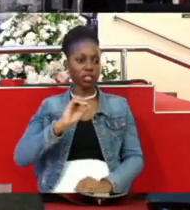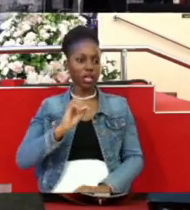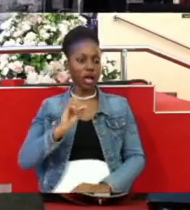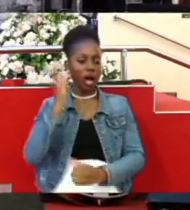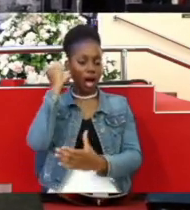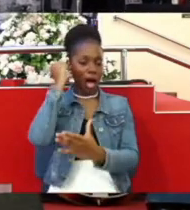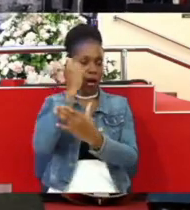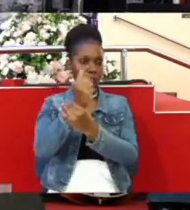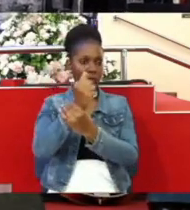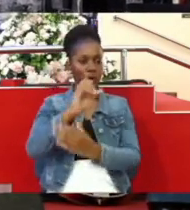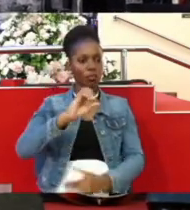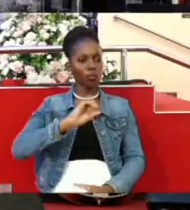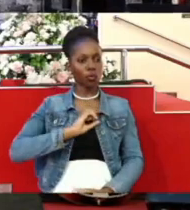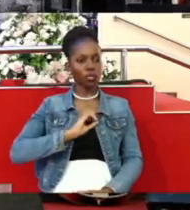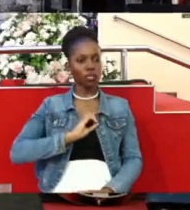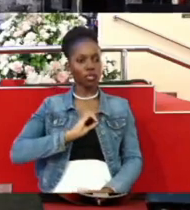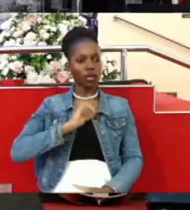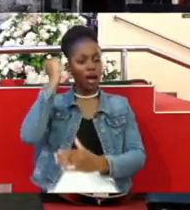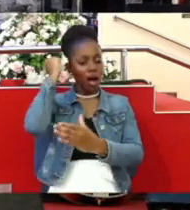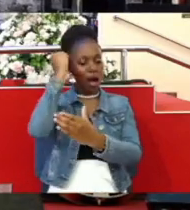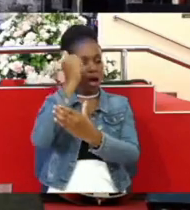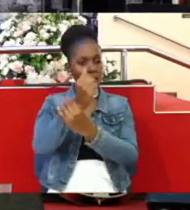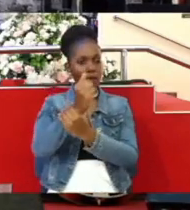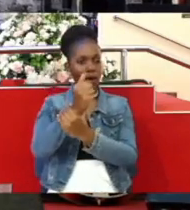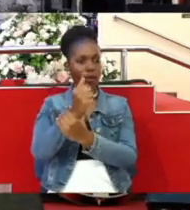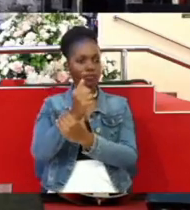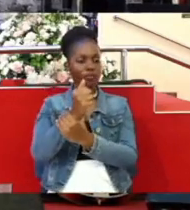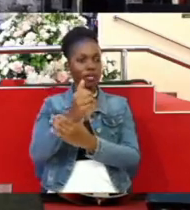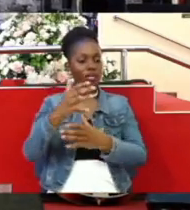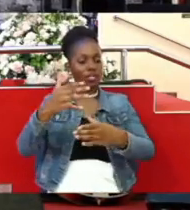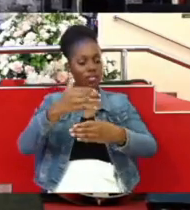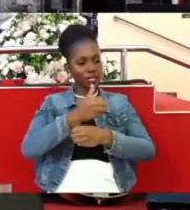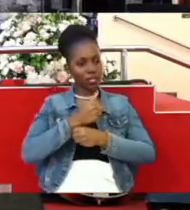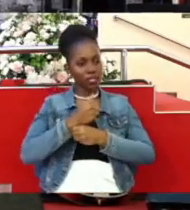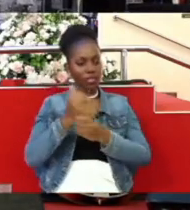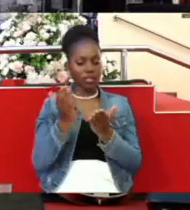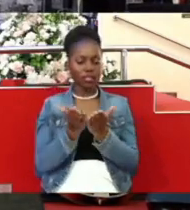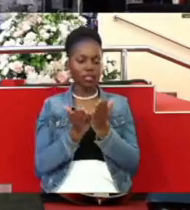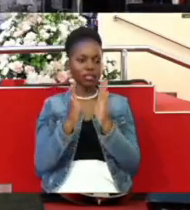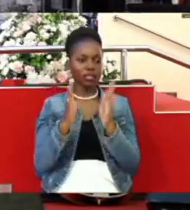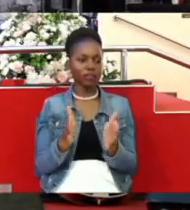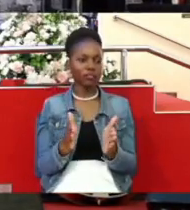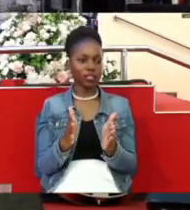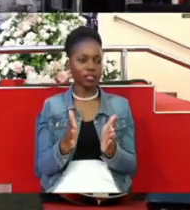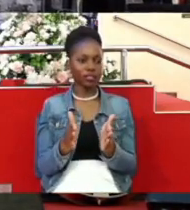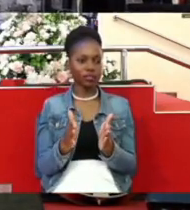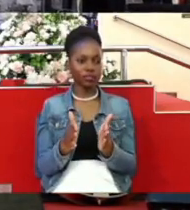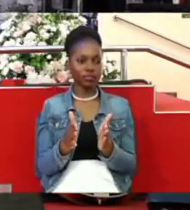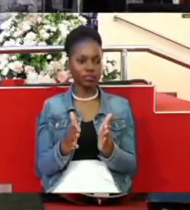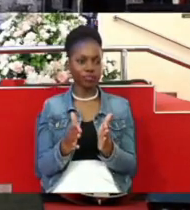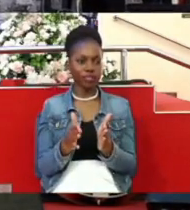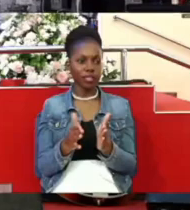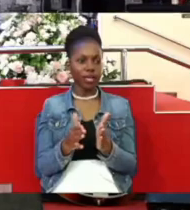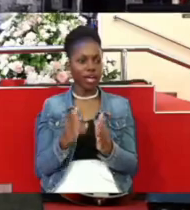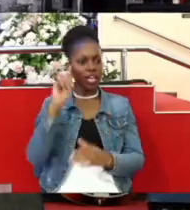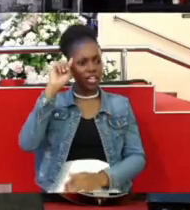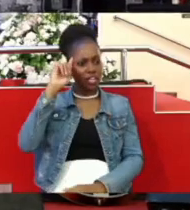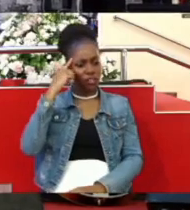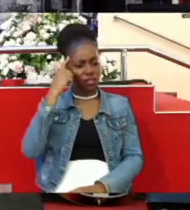He trusted Eliezer. And he thought, if today I die, I think Eliezer will take